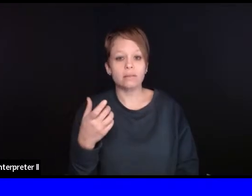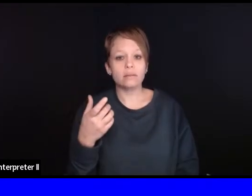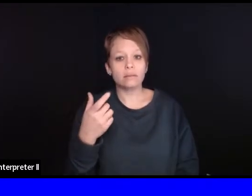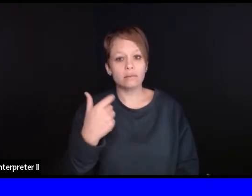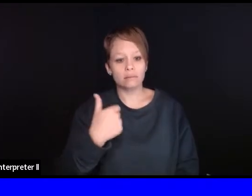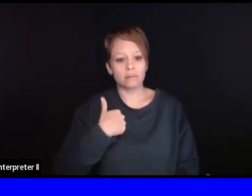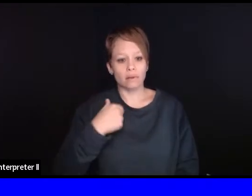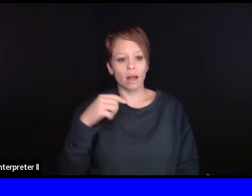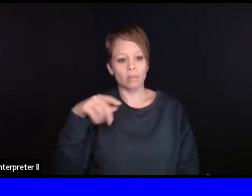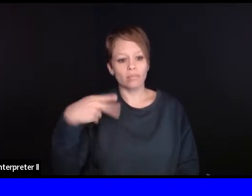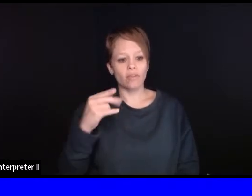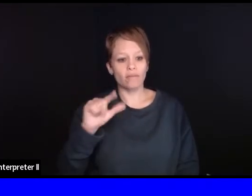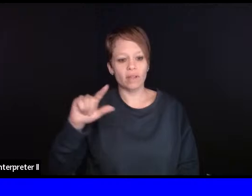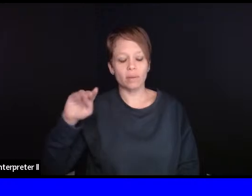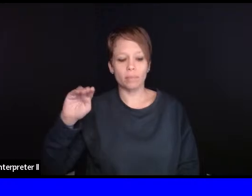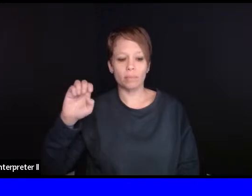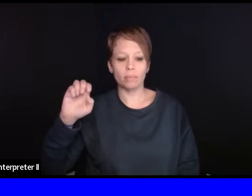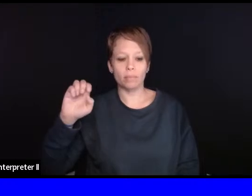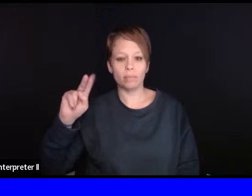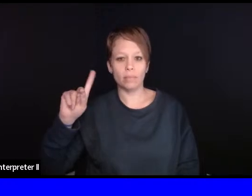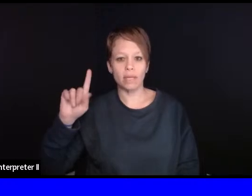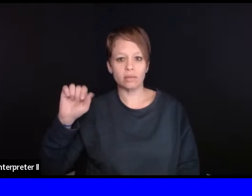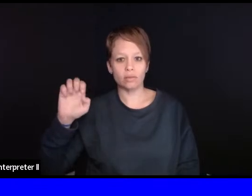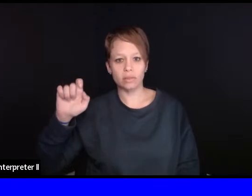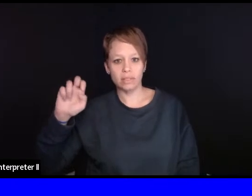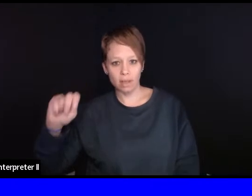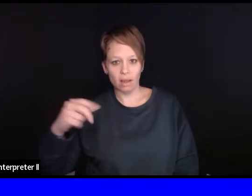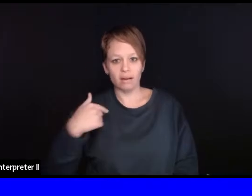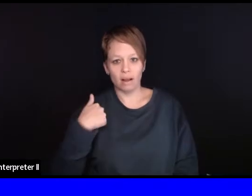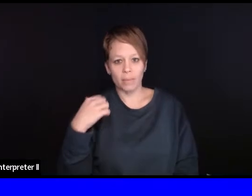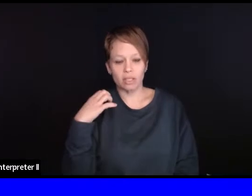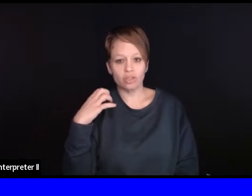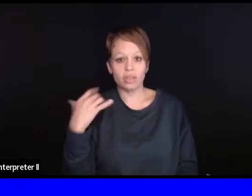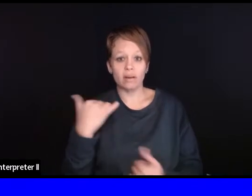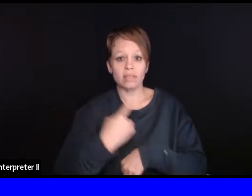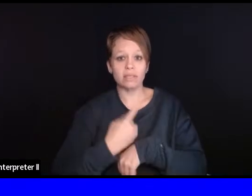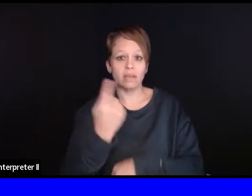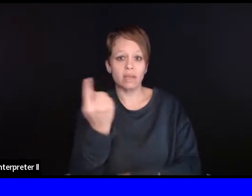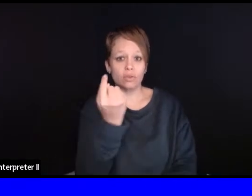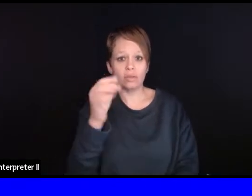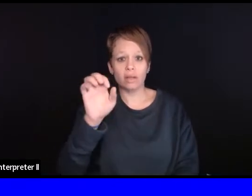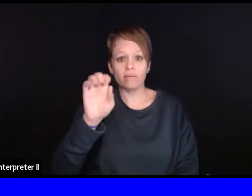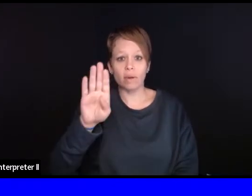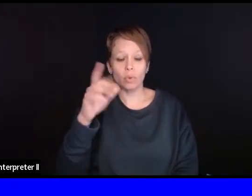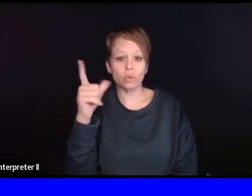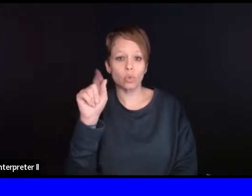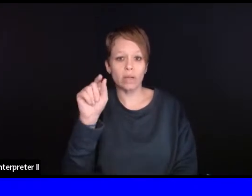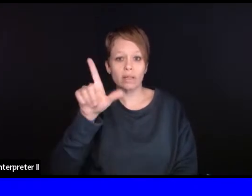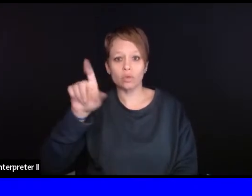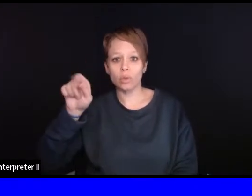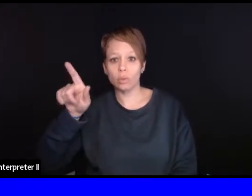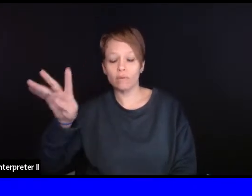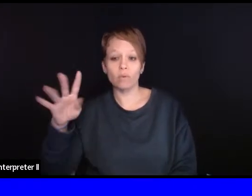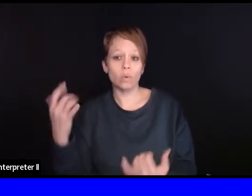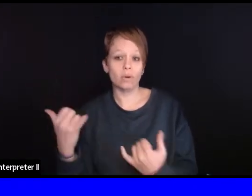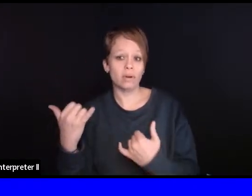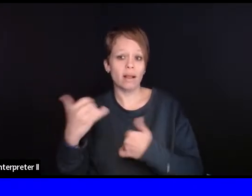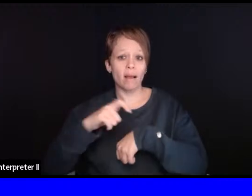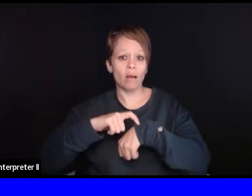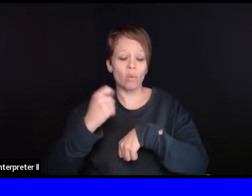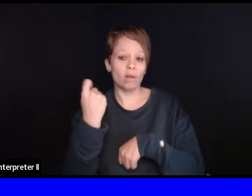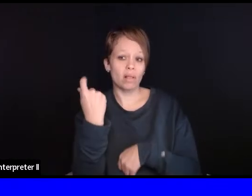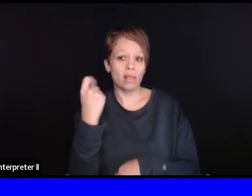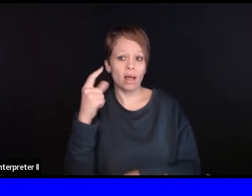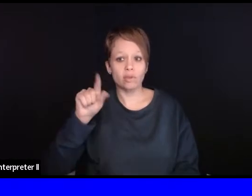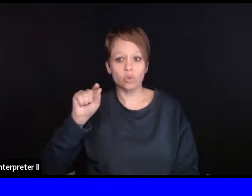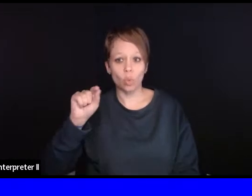Mendelson, Chair of the Council and Chair of the Committee of the Whole. Today is Tuesday, February 20th, 2024. The time is 11:20 in the morning.